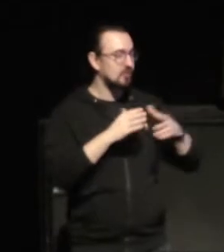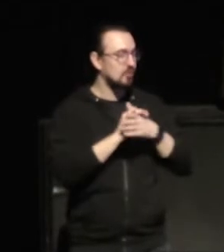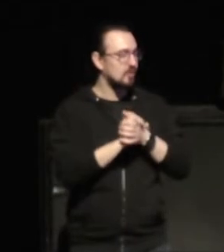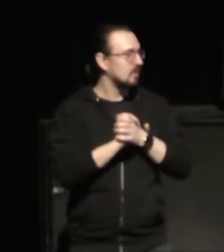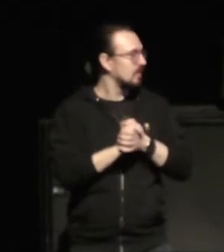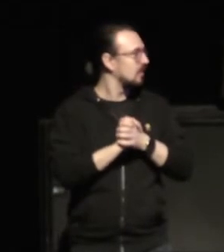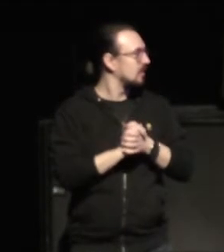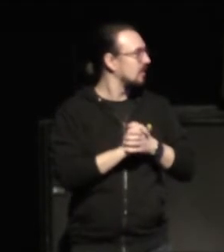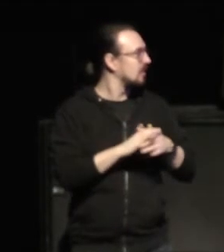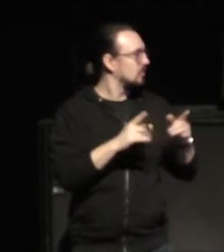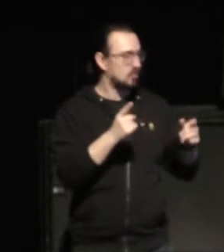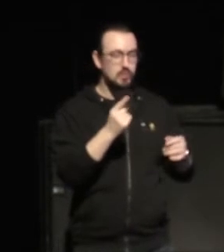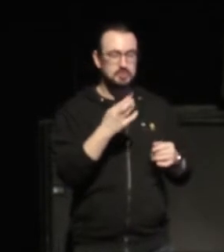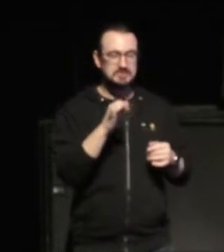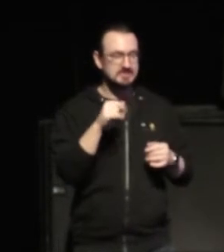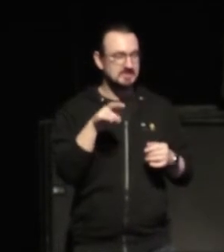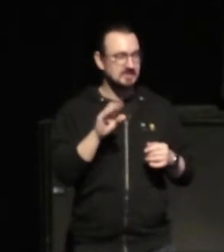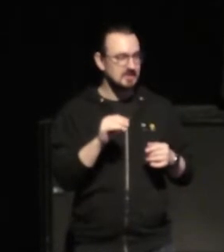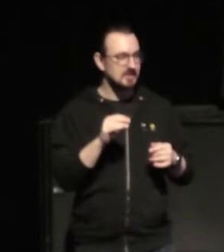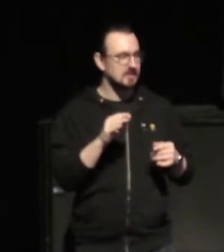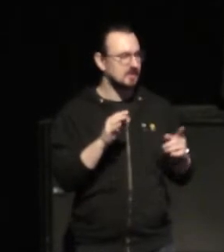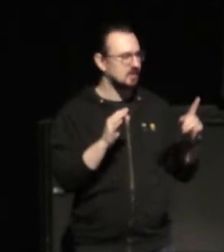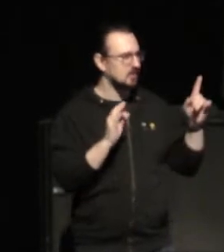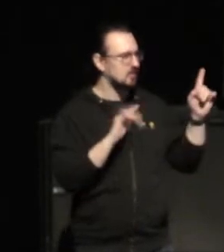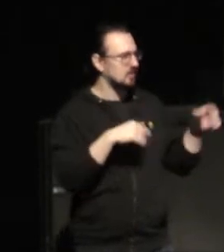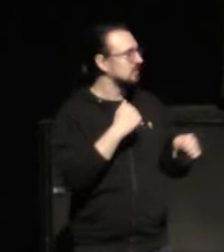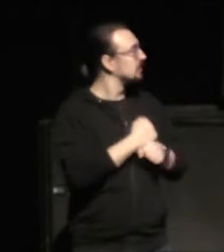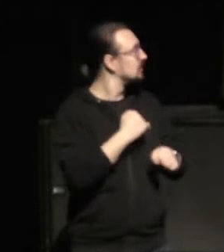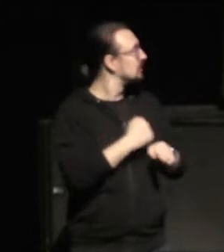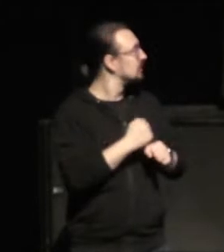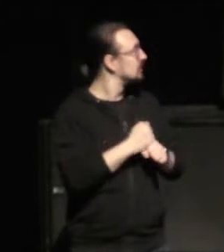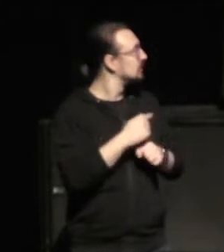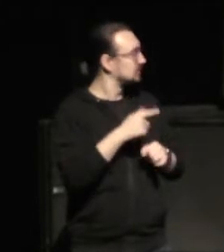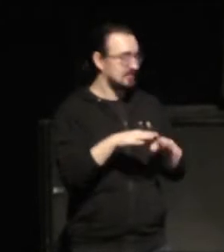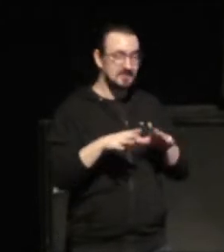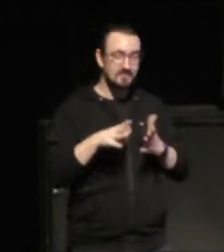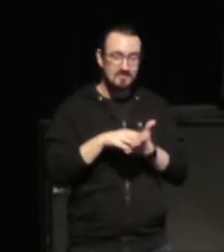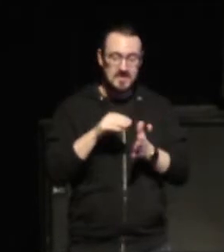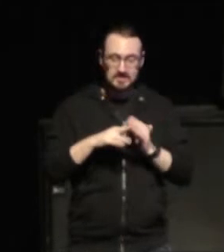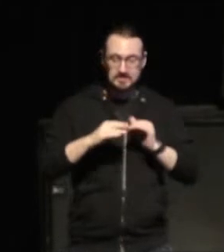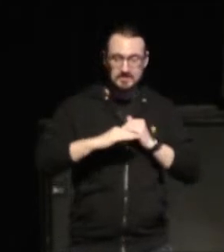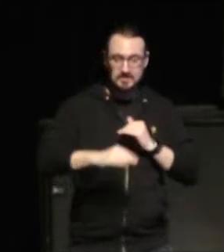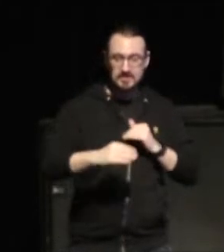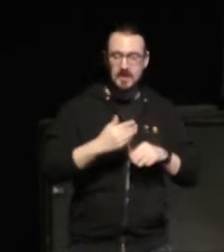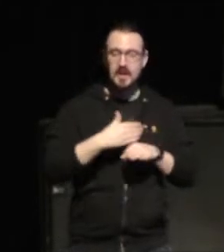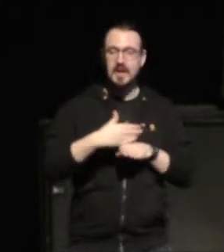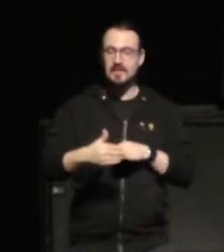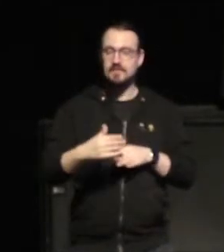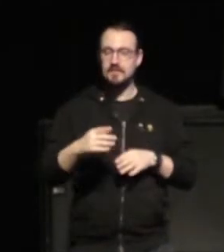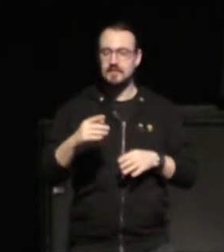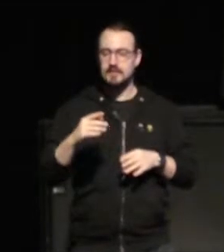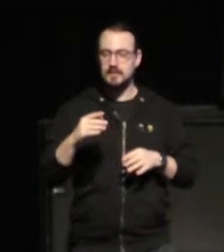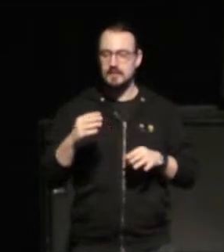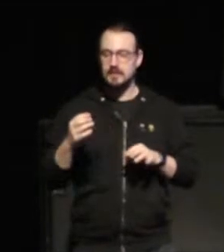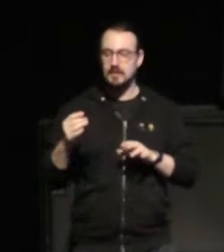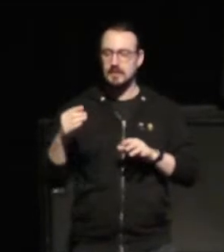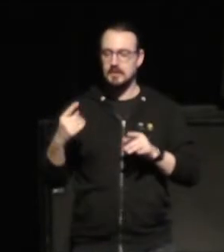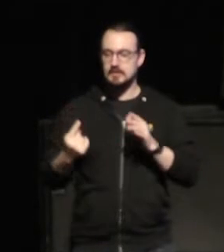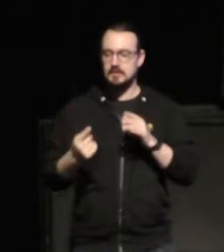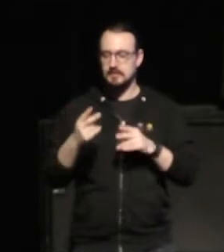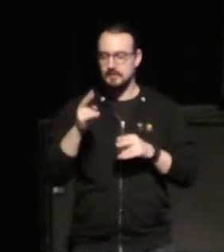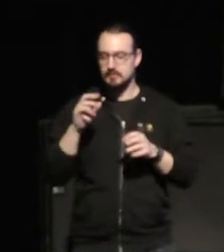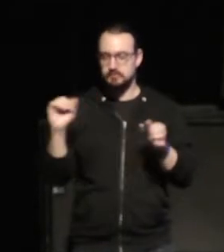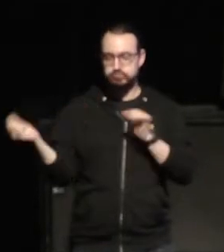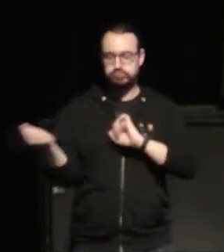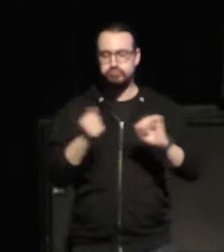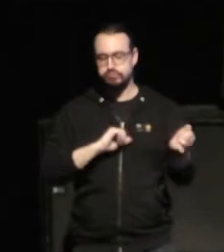colleague, she's here, Lucinda. She was working in her field after the cyclone Idai. So what's